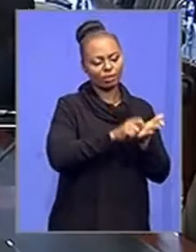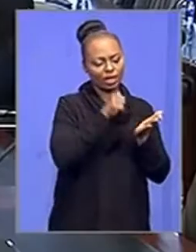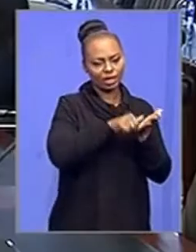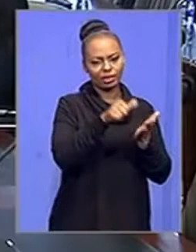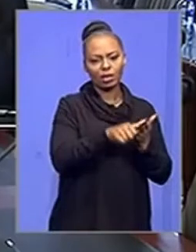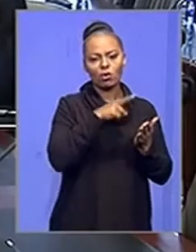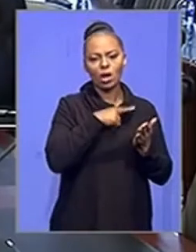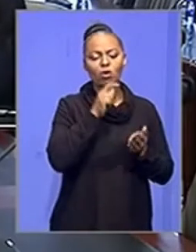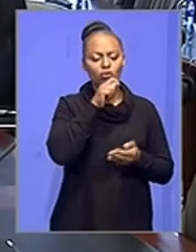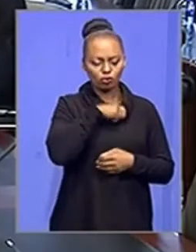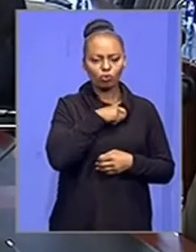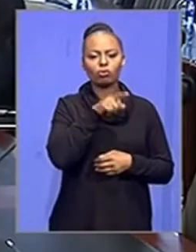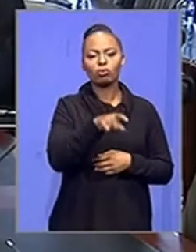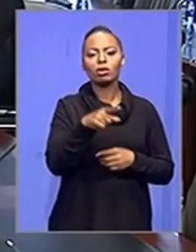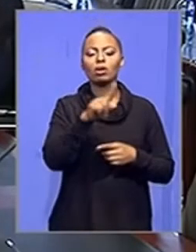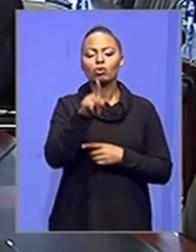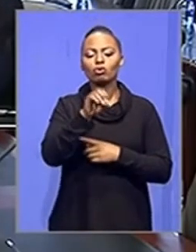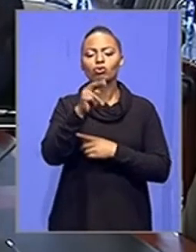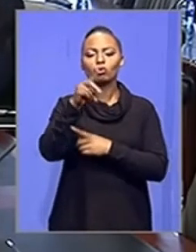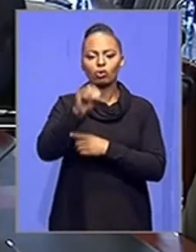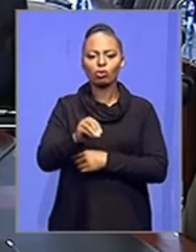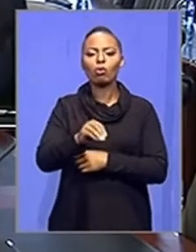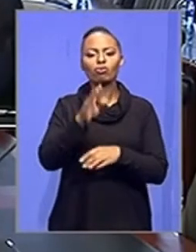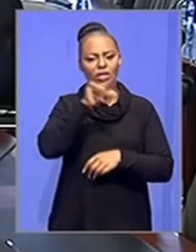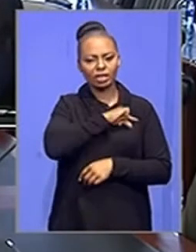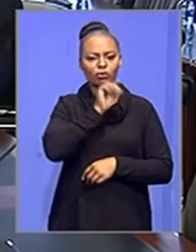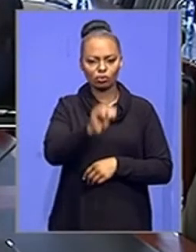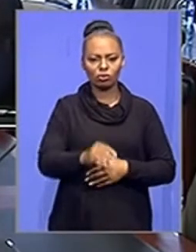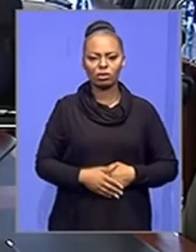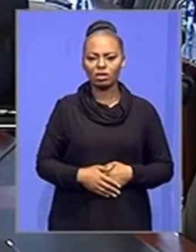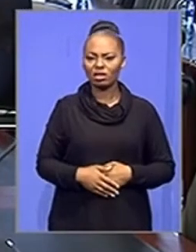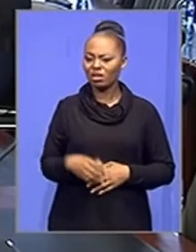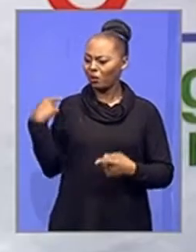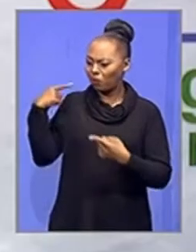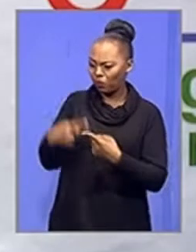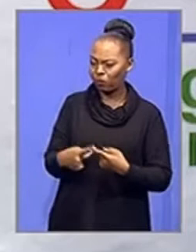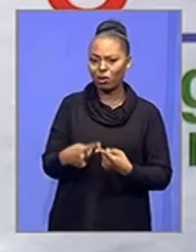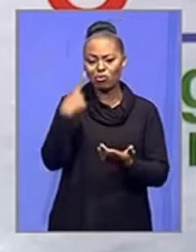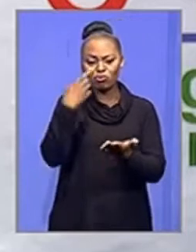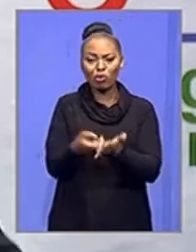Even this time, there's no proven things about the allegations about Archbishop.